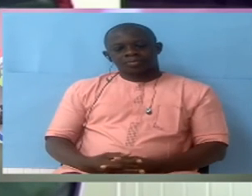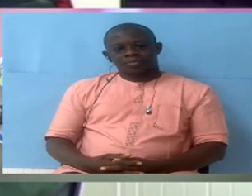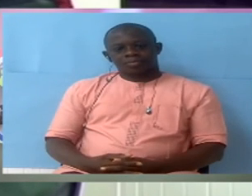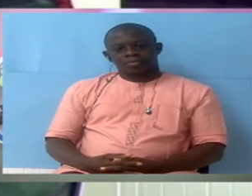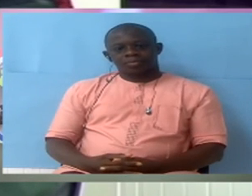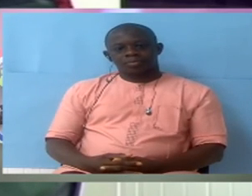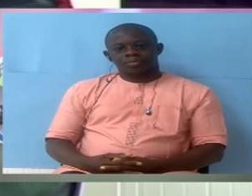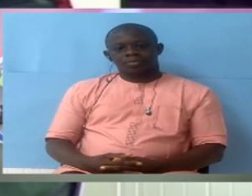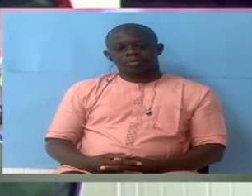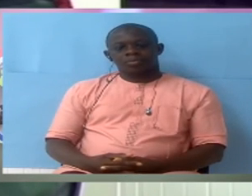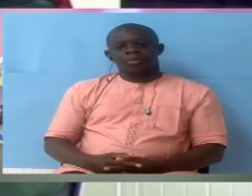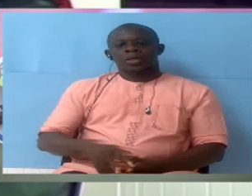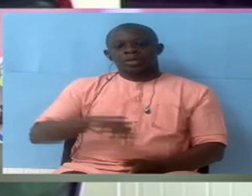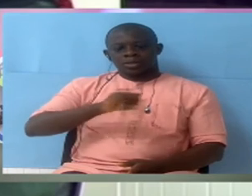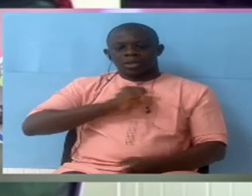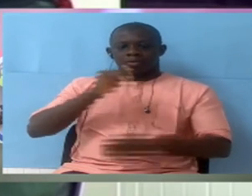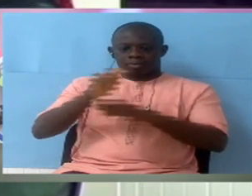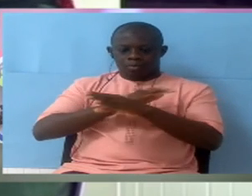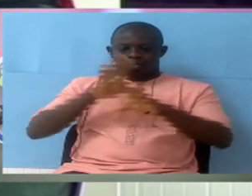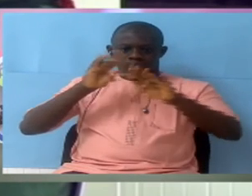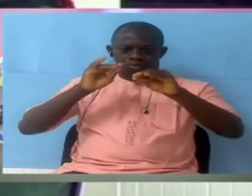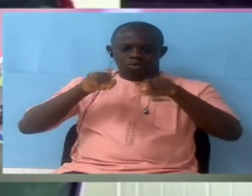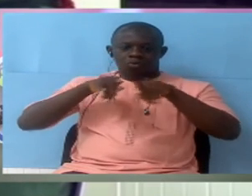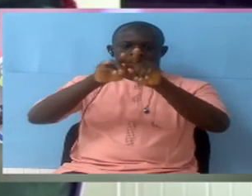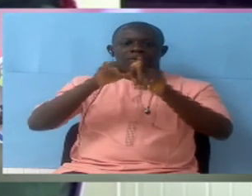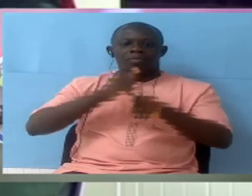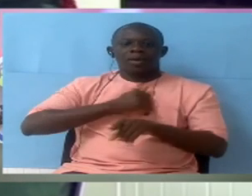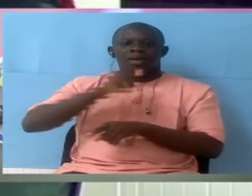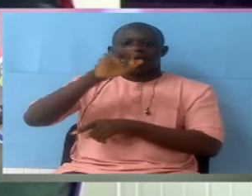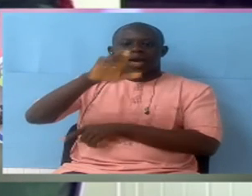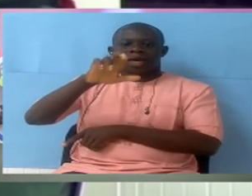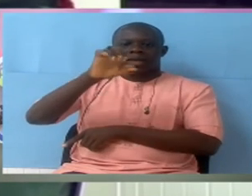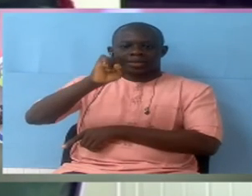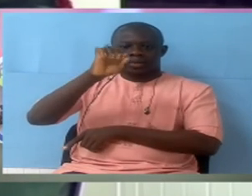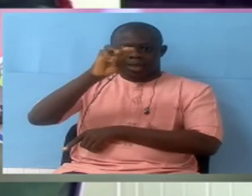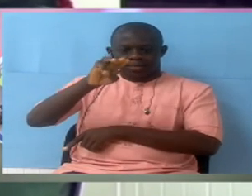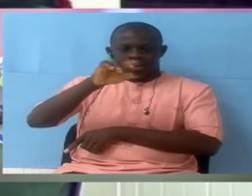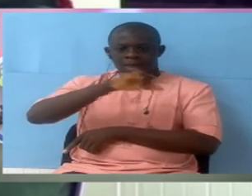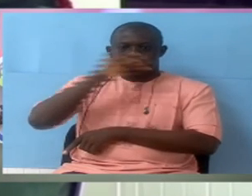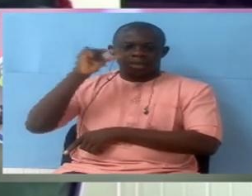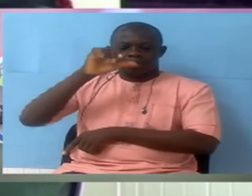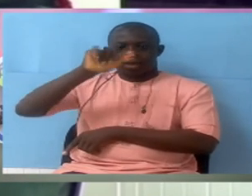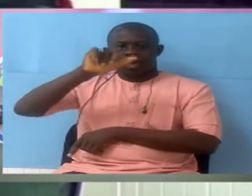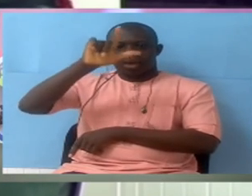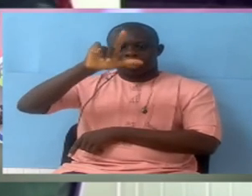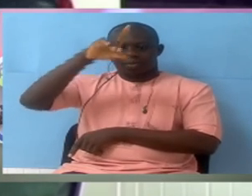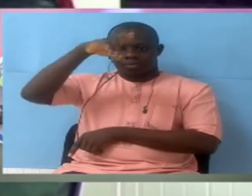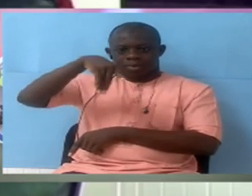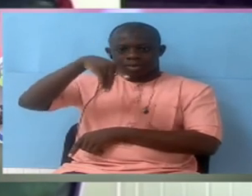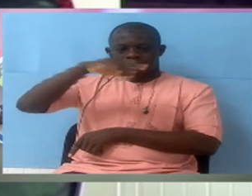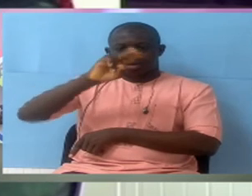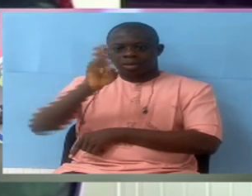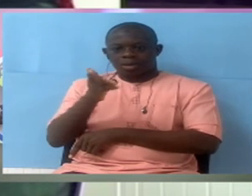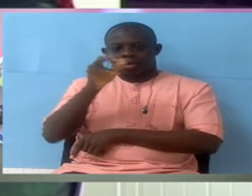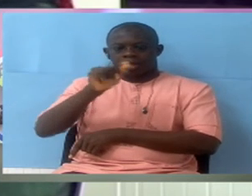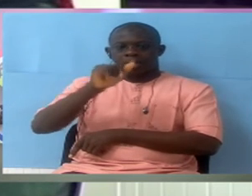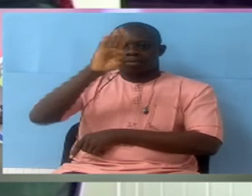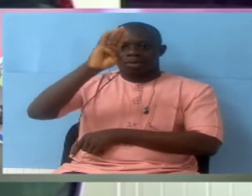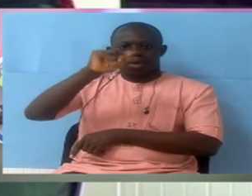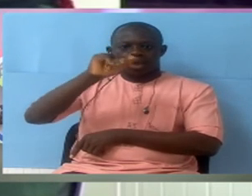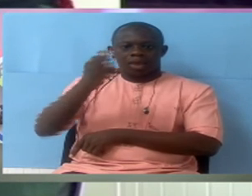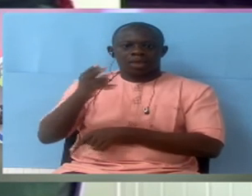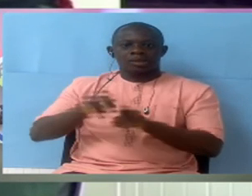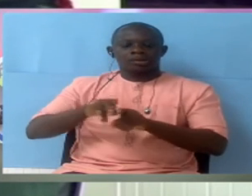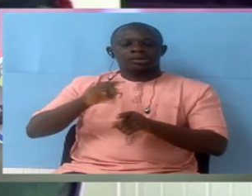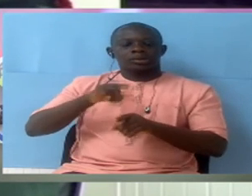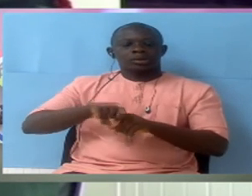He was talking to my RSM Alpha Ba. Mu ngi don waxa suma RSM ba Alpha Ba. For 30 minutes in